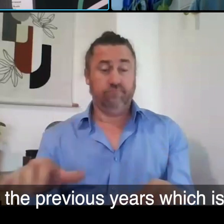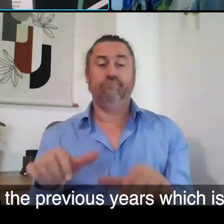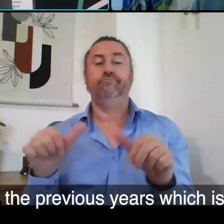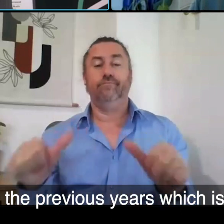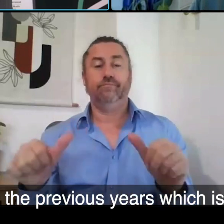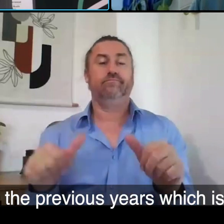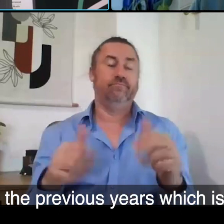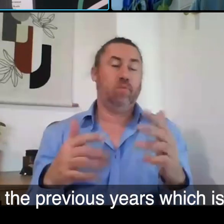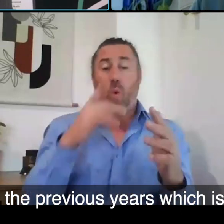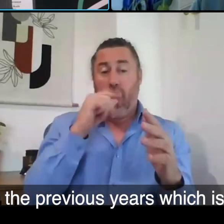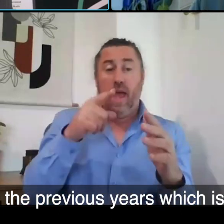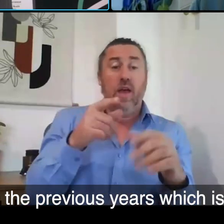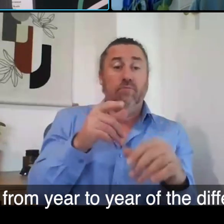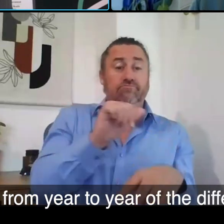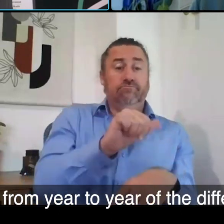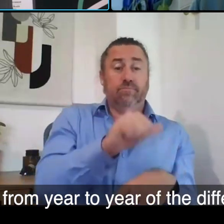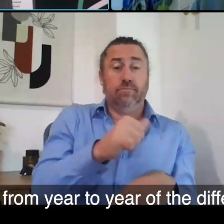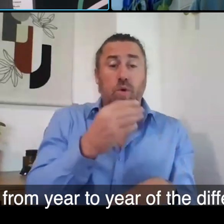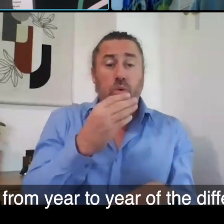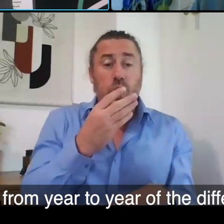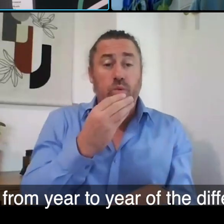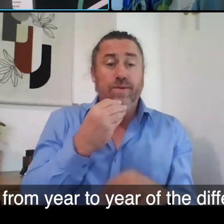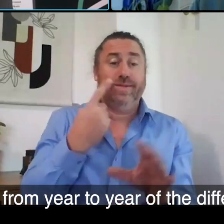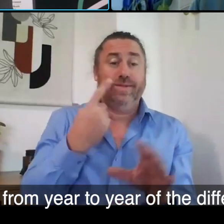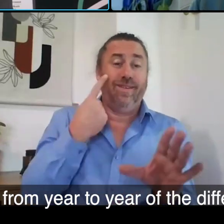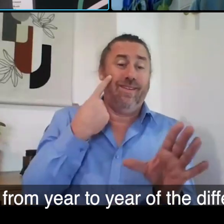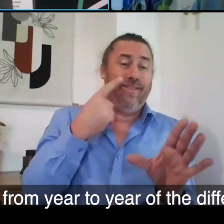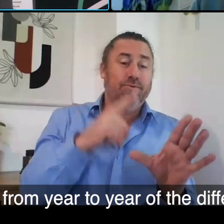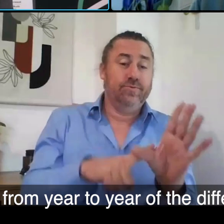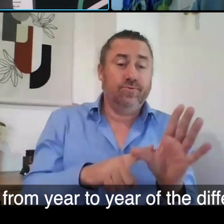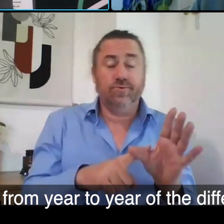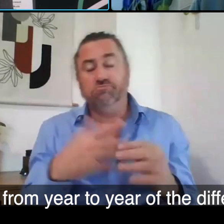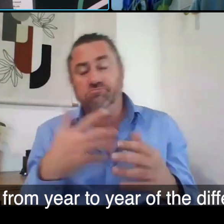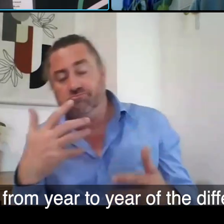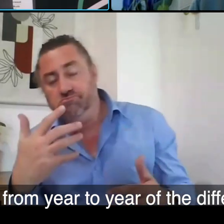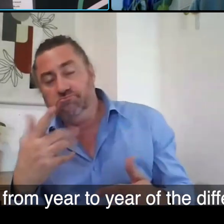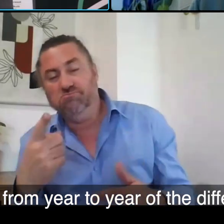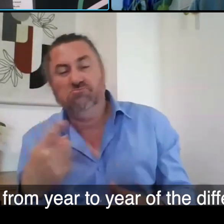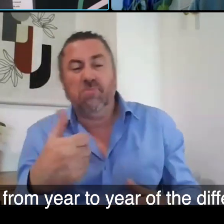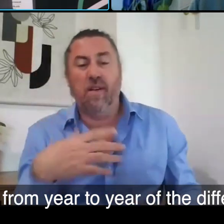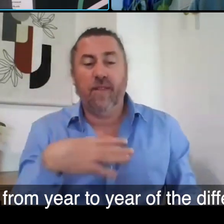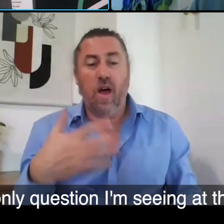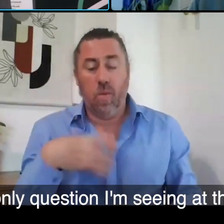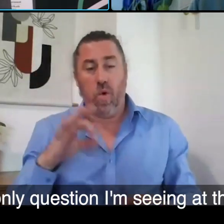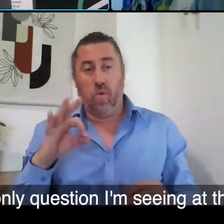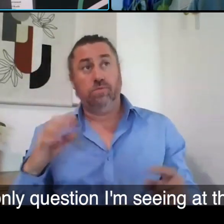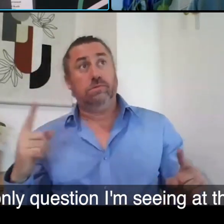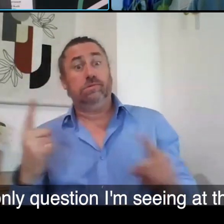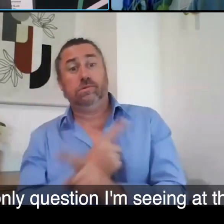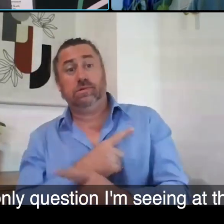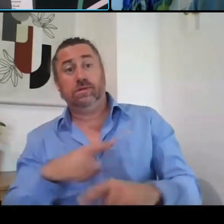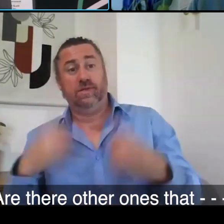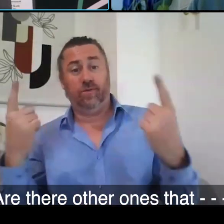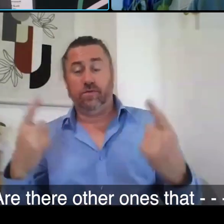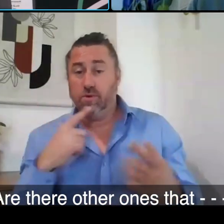from the previous years, which is generally not a huge change from year to year of the different vaccines. That's the only question I'm